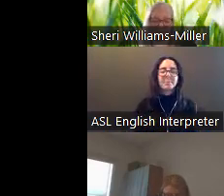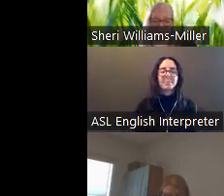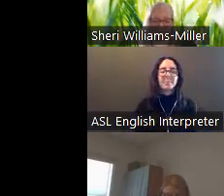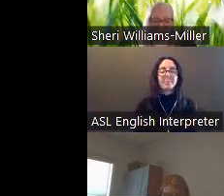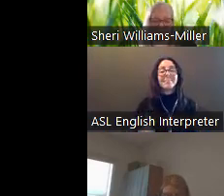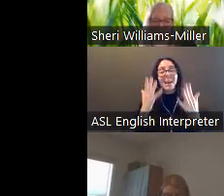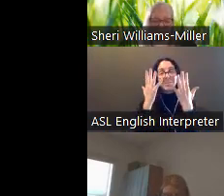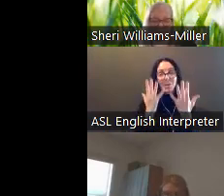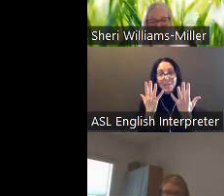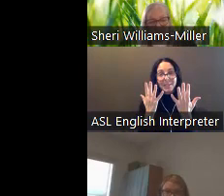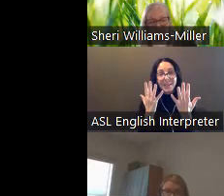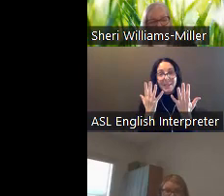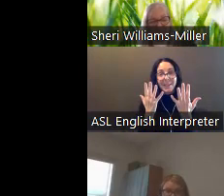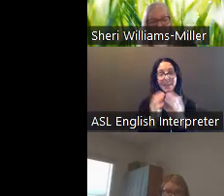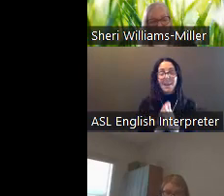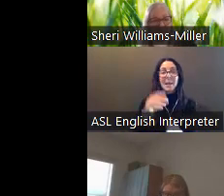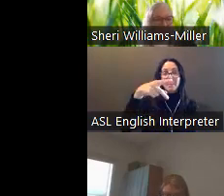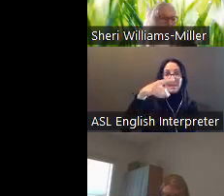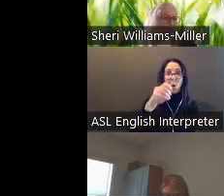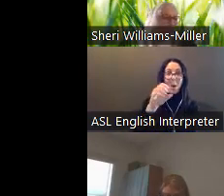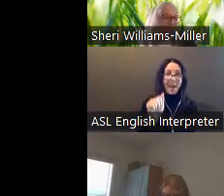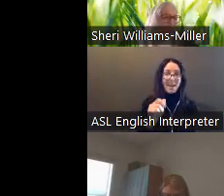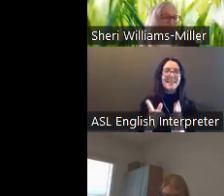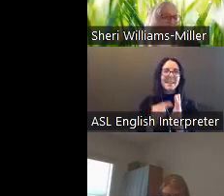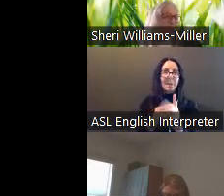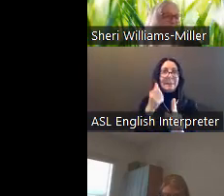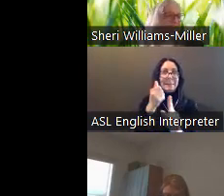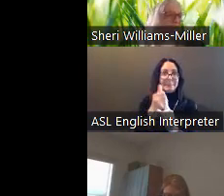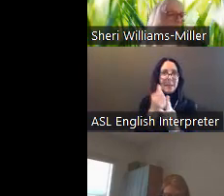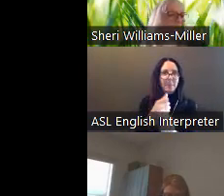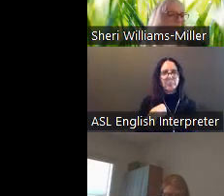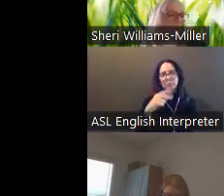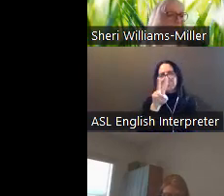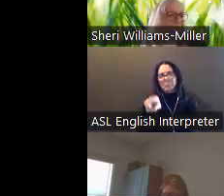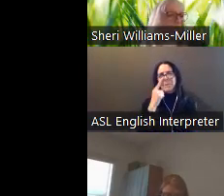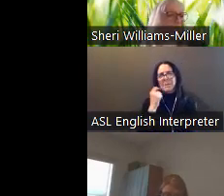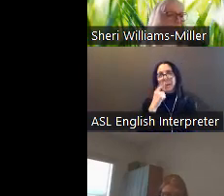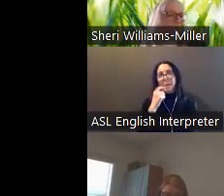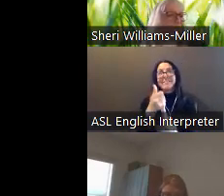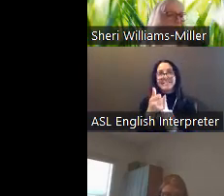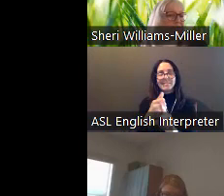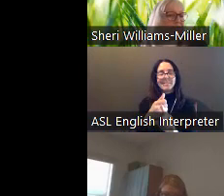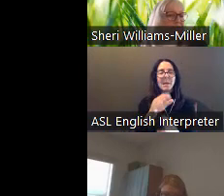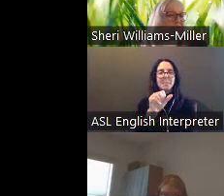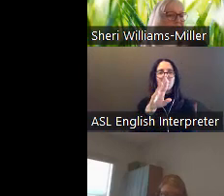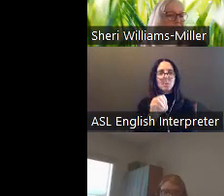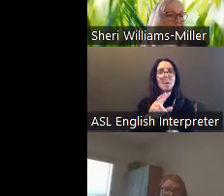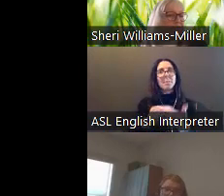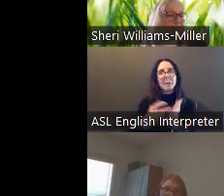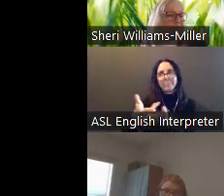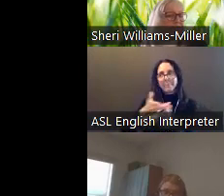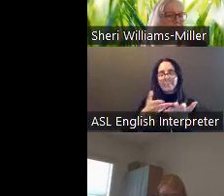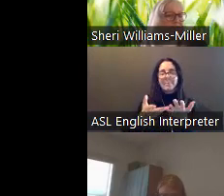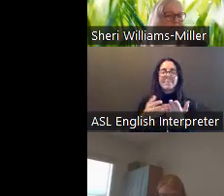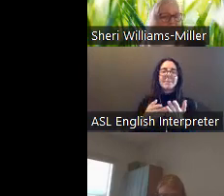sometimes this person is the suspected abuser, which leads us down a path of working with our interprofessional team and our